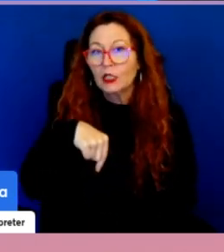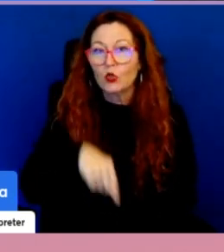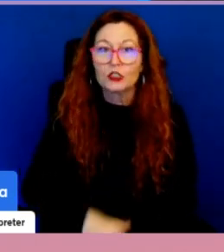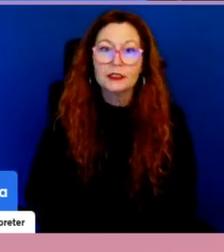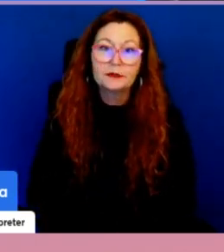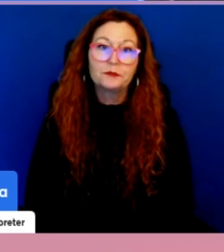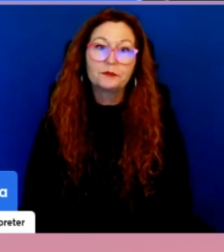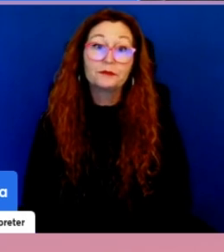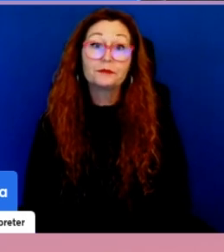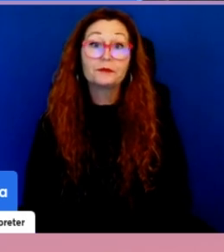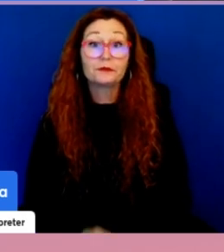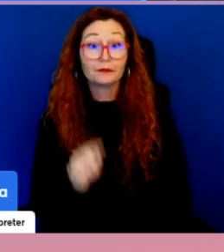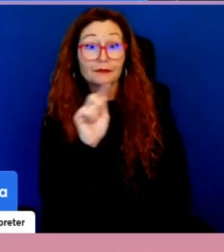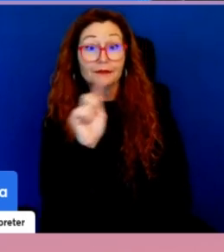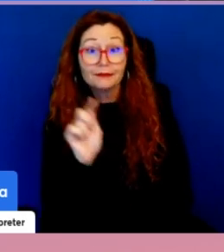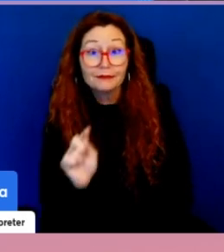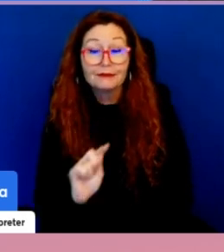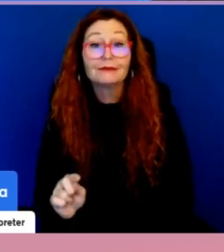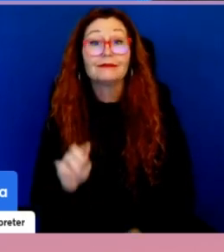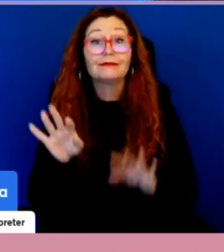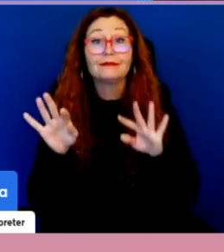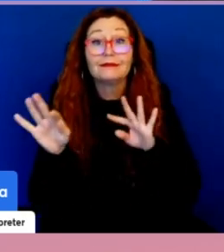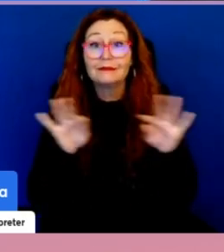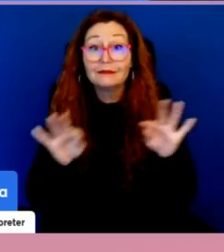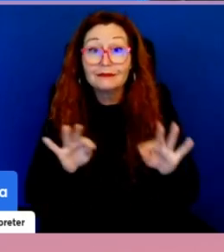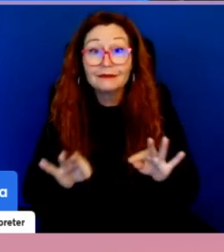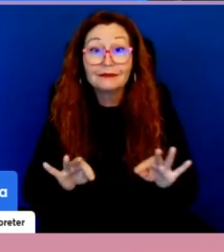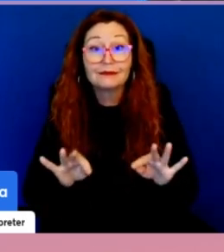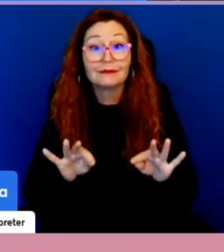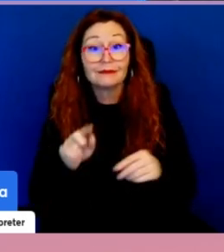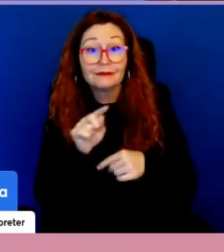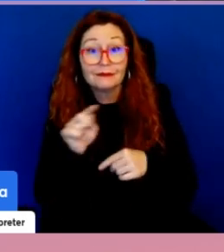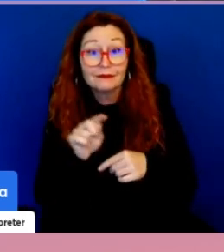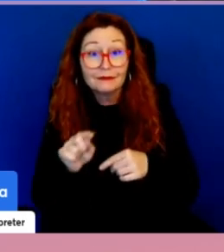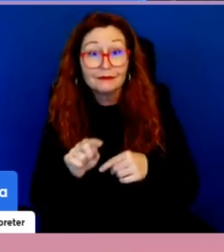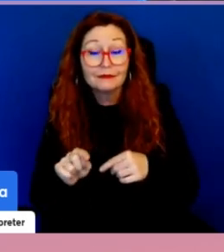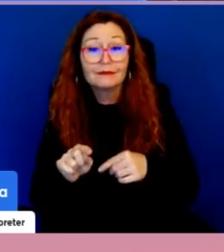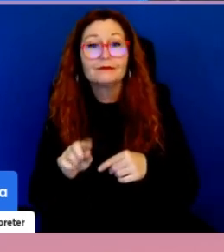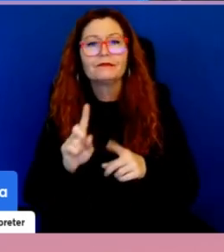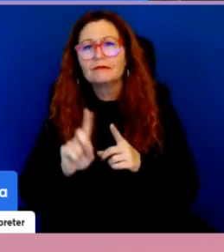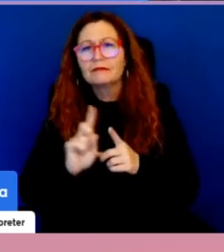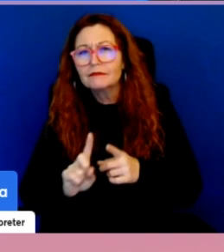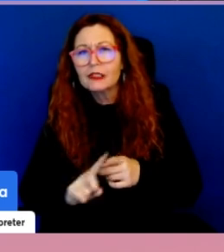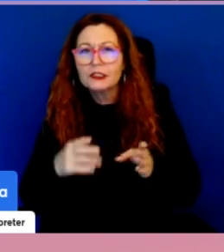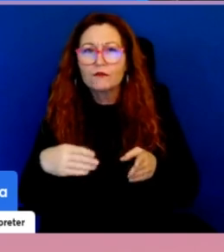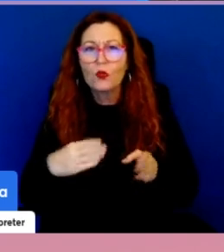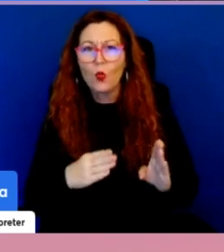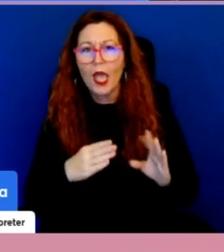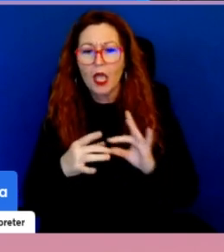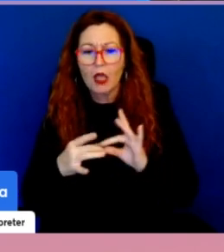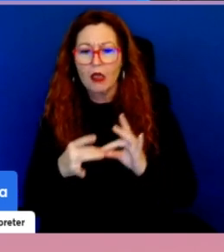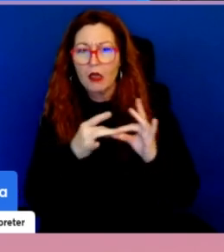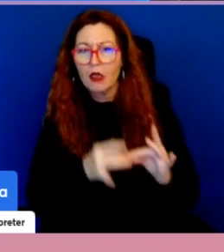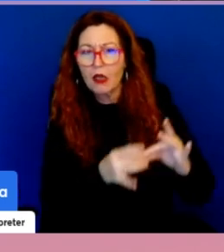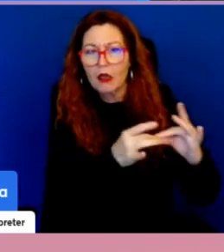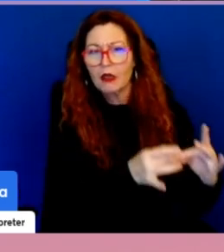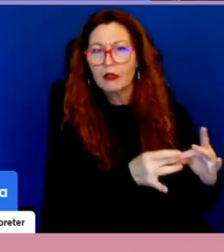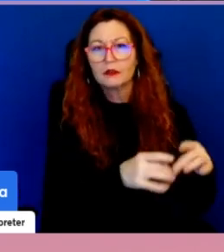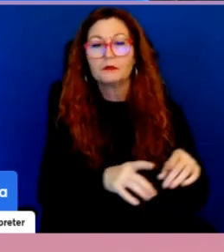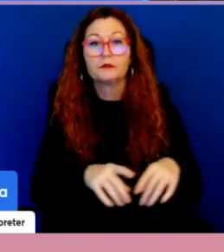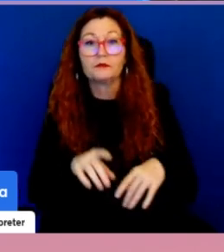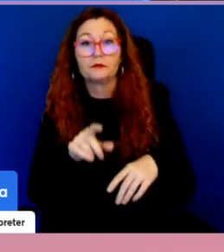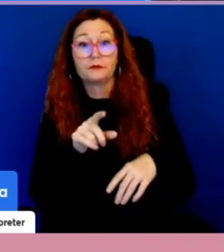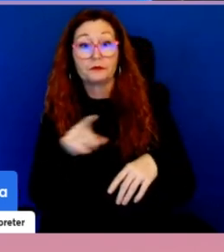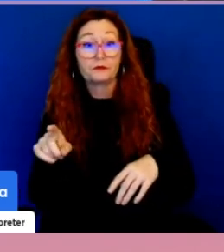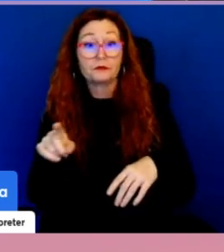Next up, just explaining the setup for this talk track. There's a couple of different ways you could go about this. The way that